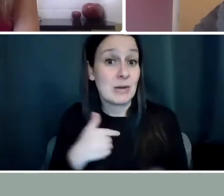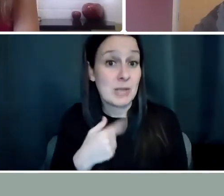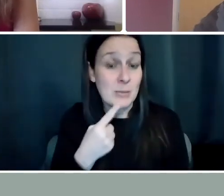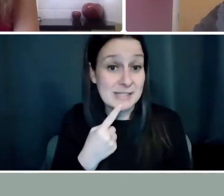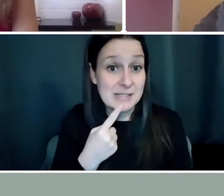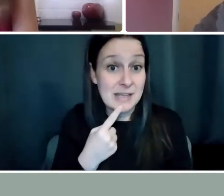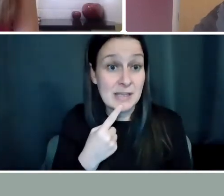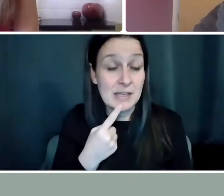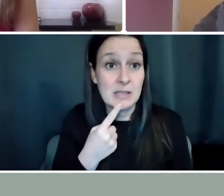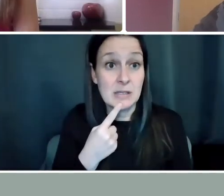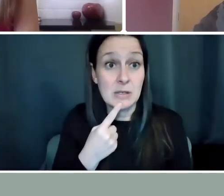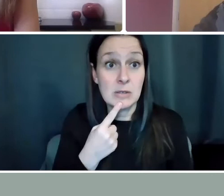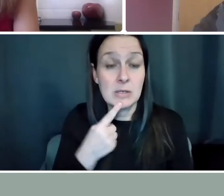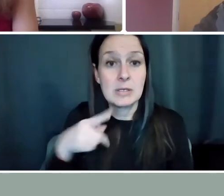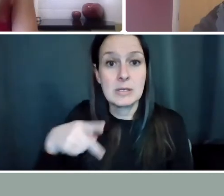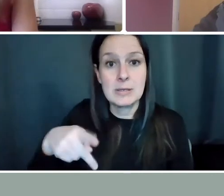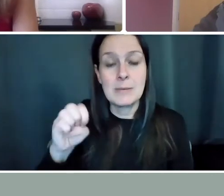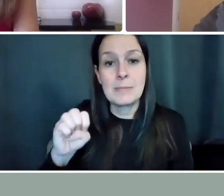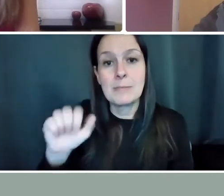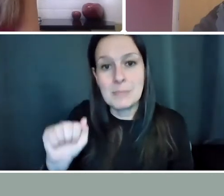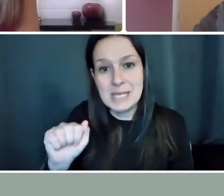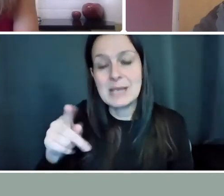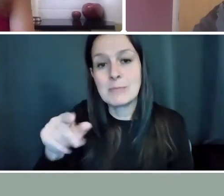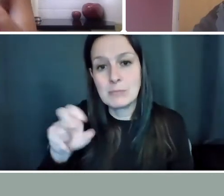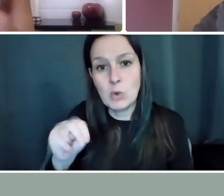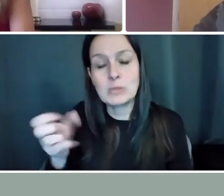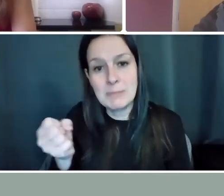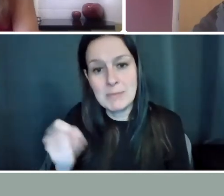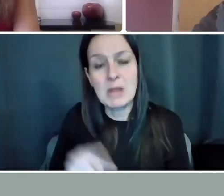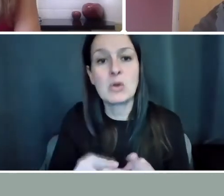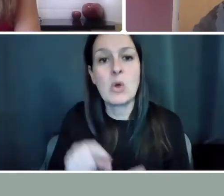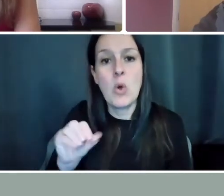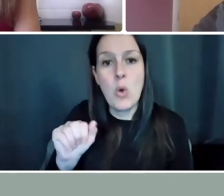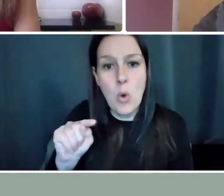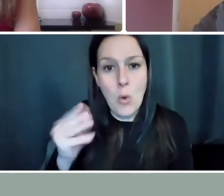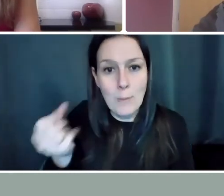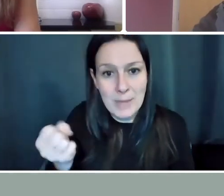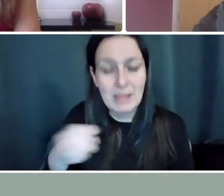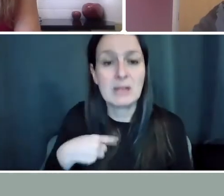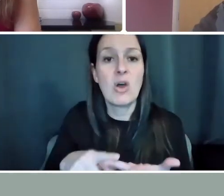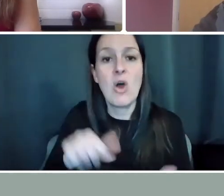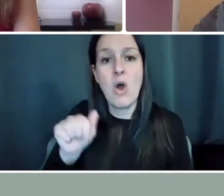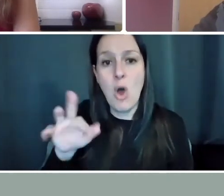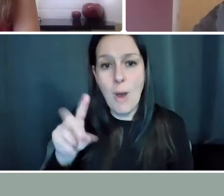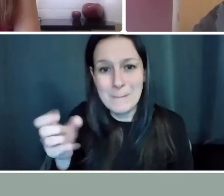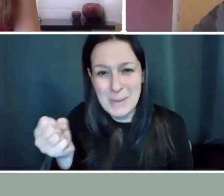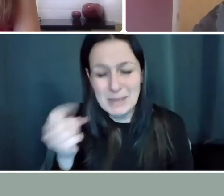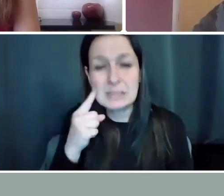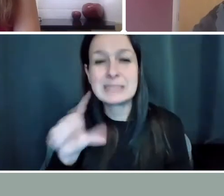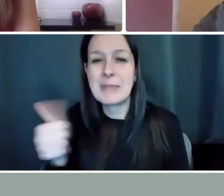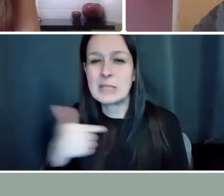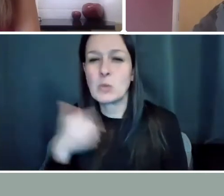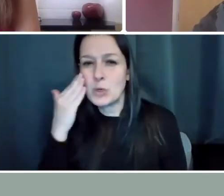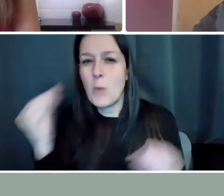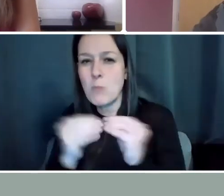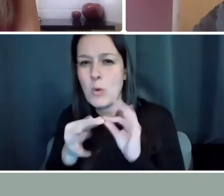like Ripple, like pea protein milk, or do oat milk or almond, you know, like do something that's going to be something we know about,